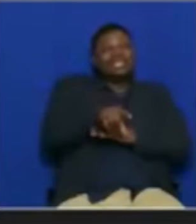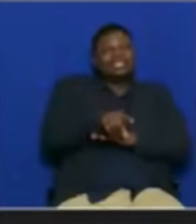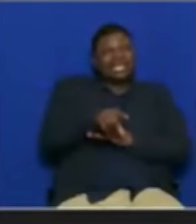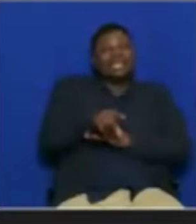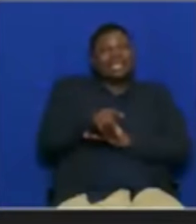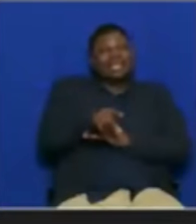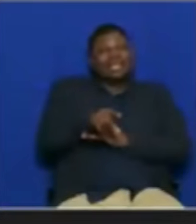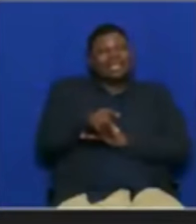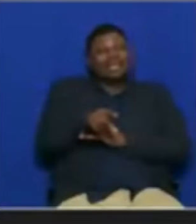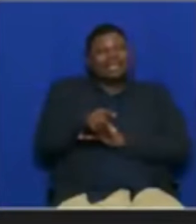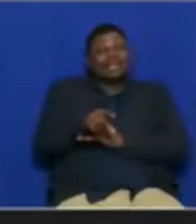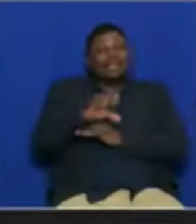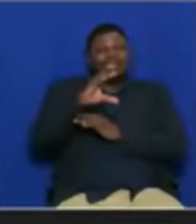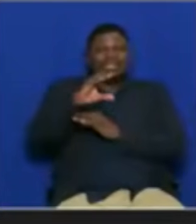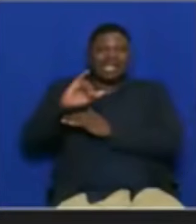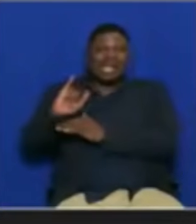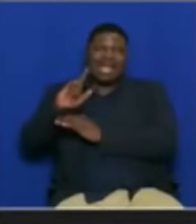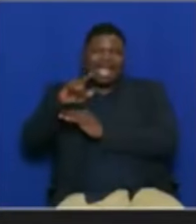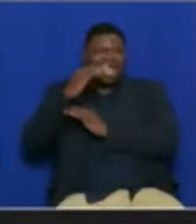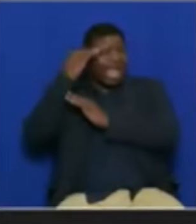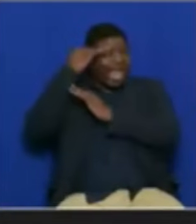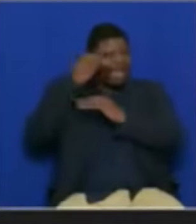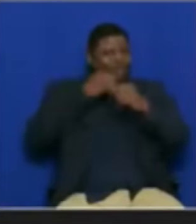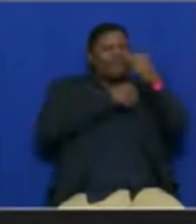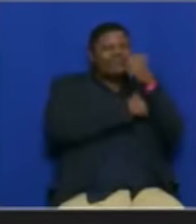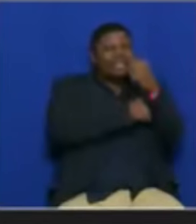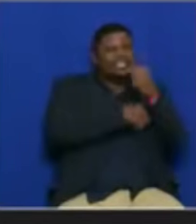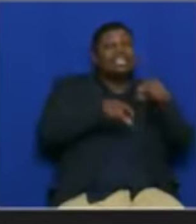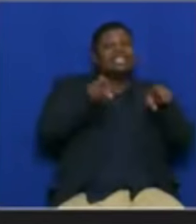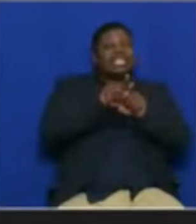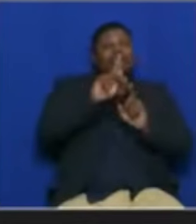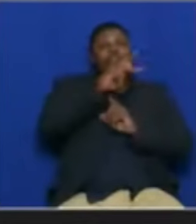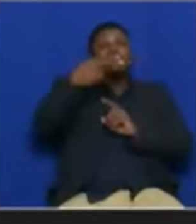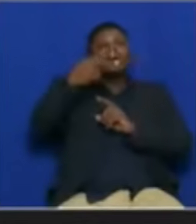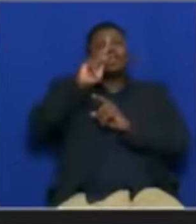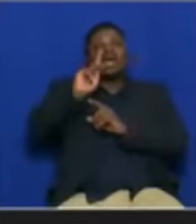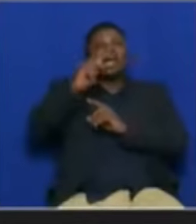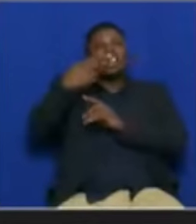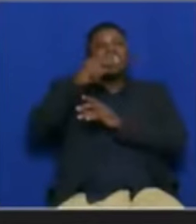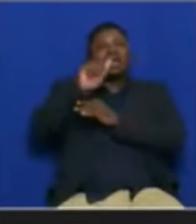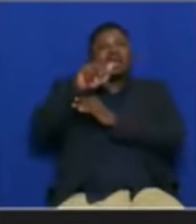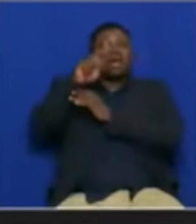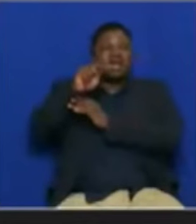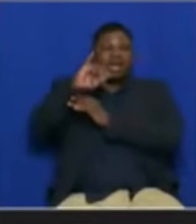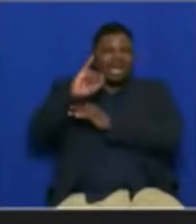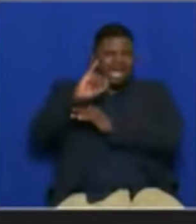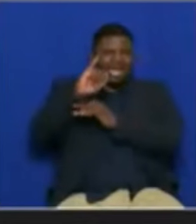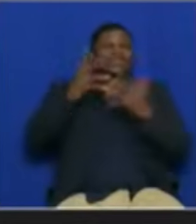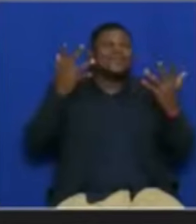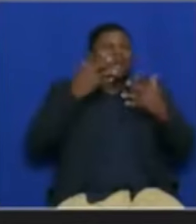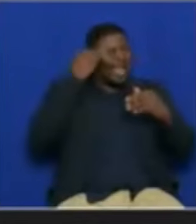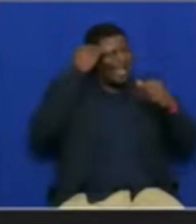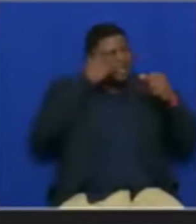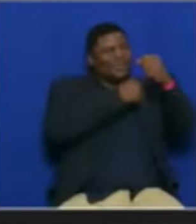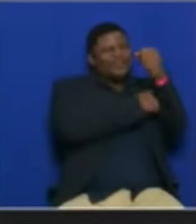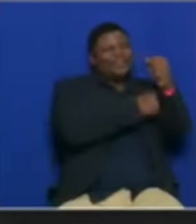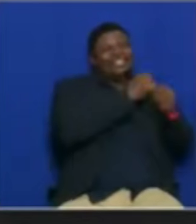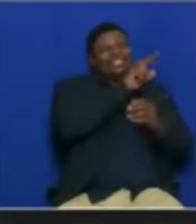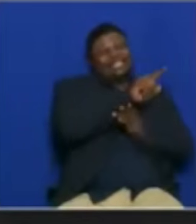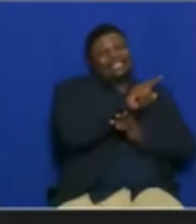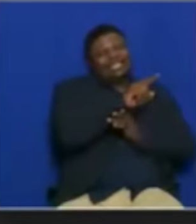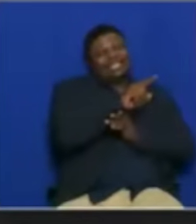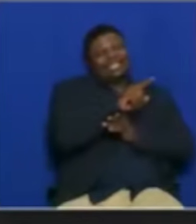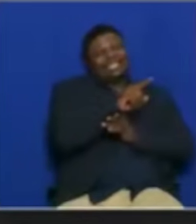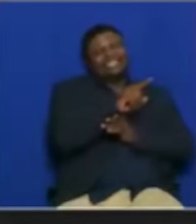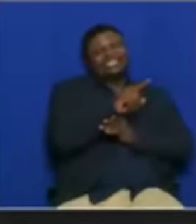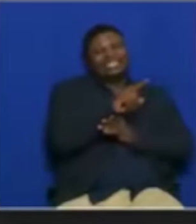head office. That's what you state. Yes. Now, I referred you to this part of the charge sheet, which